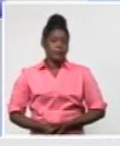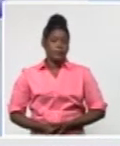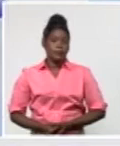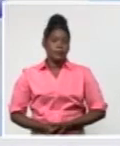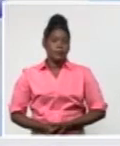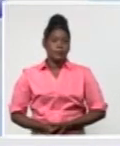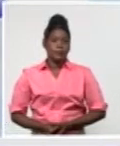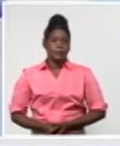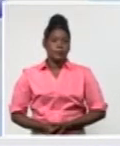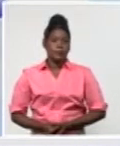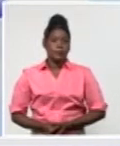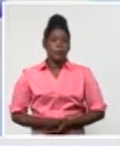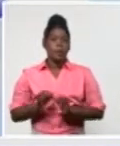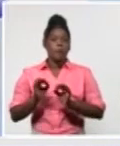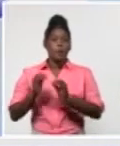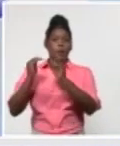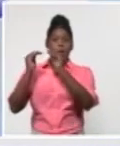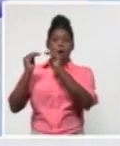province.